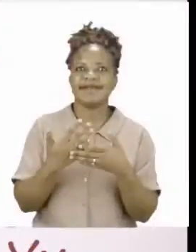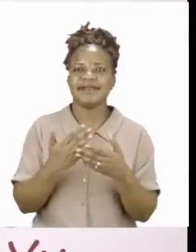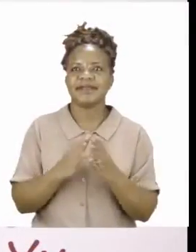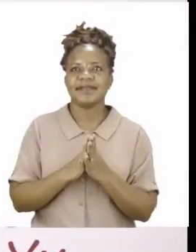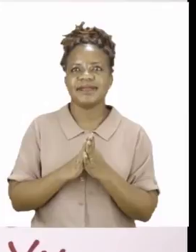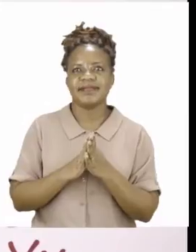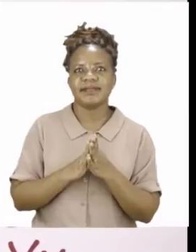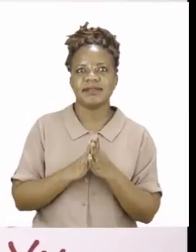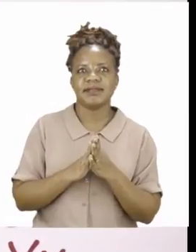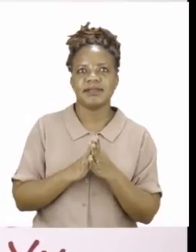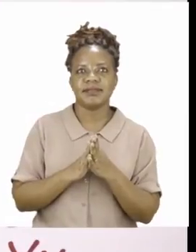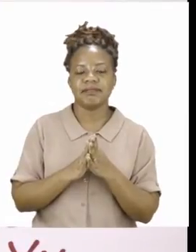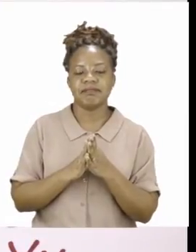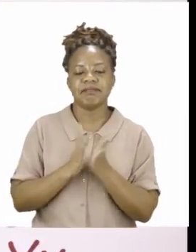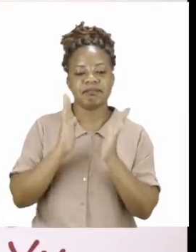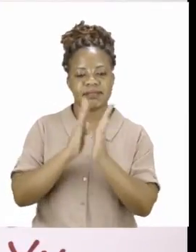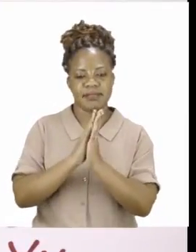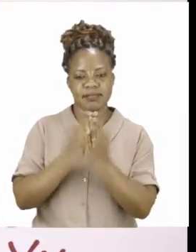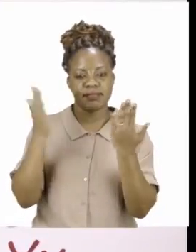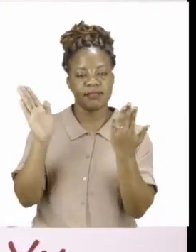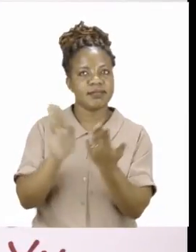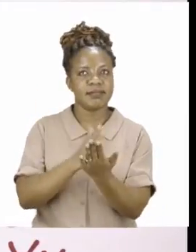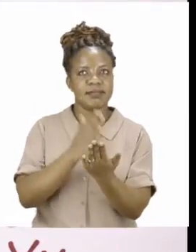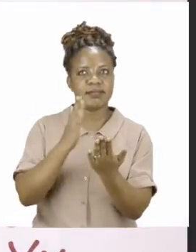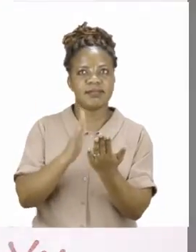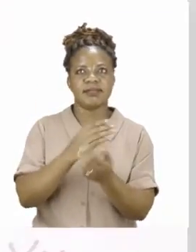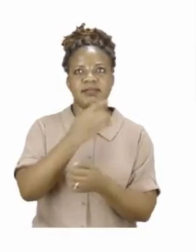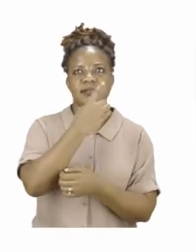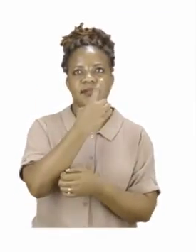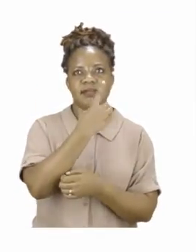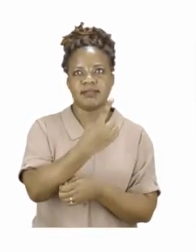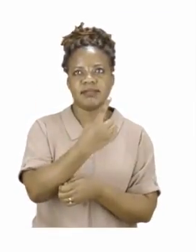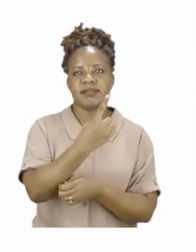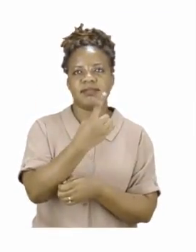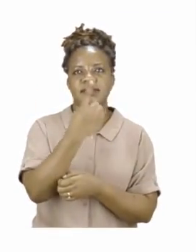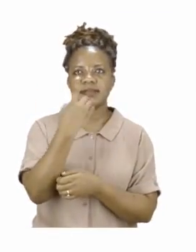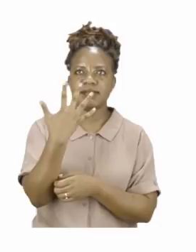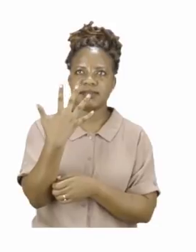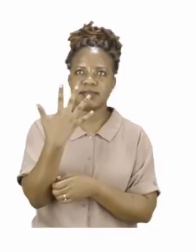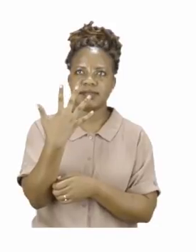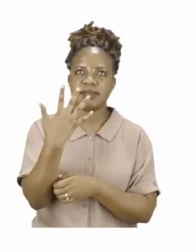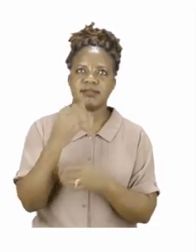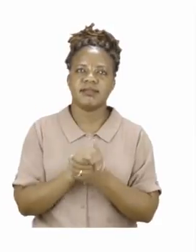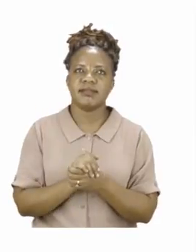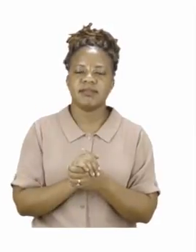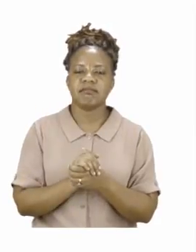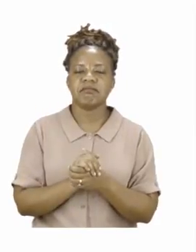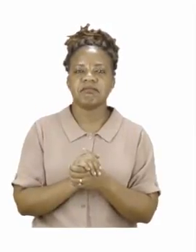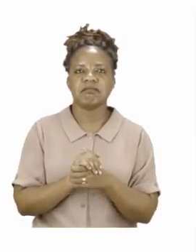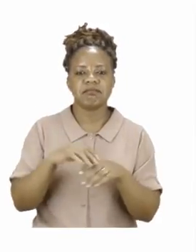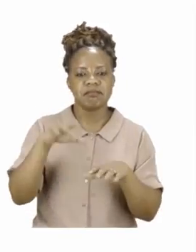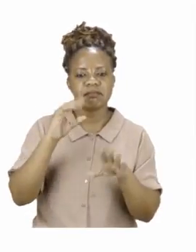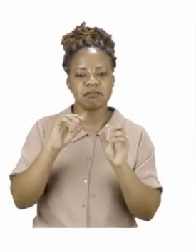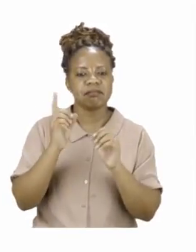For our lesson now, let's turn to page 15. On page 15, we are going to be doing